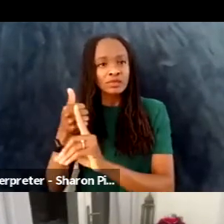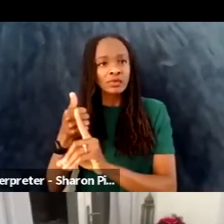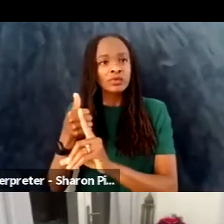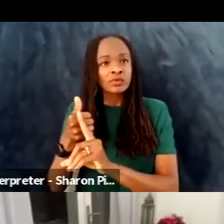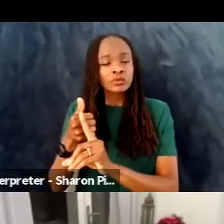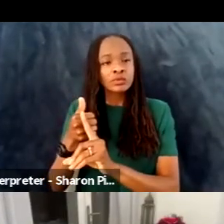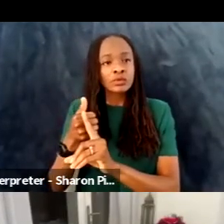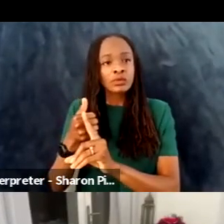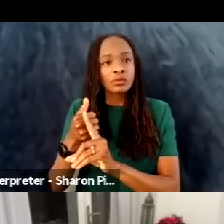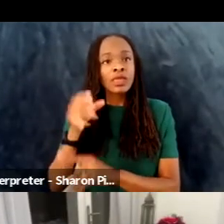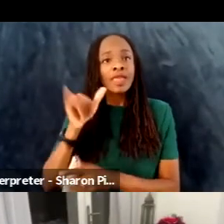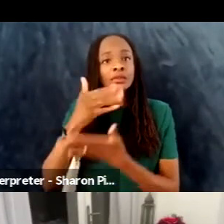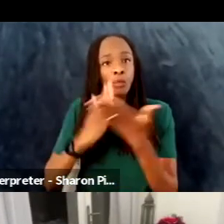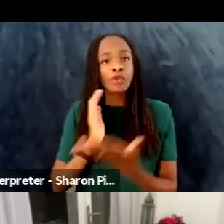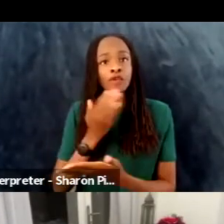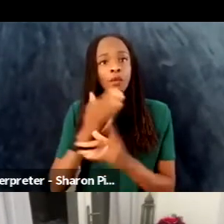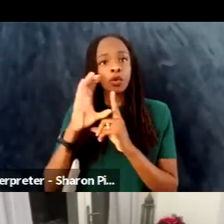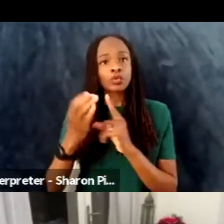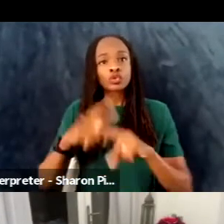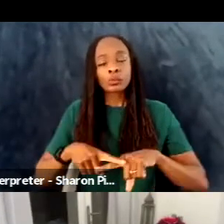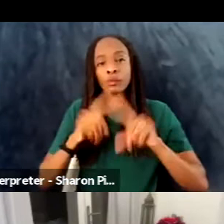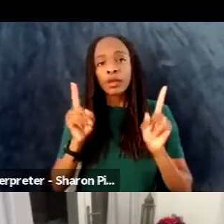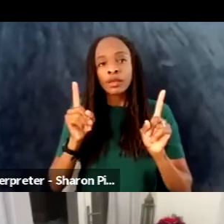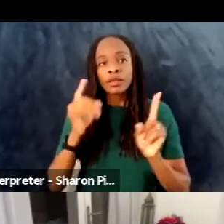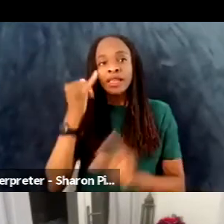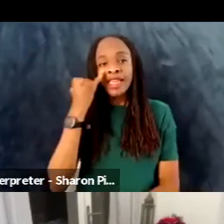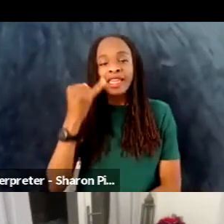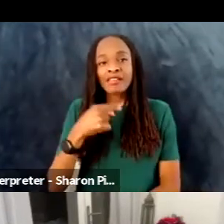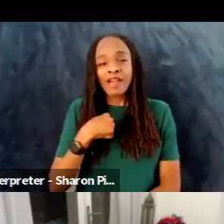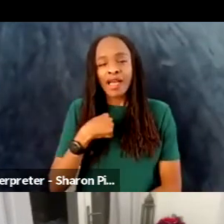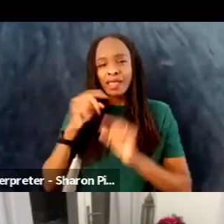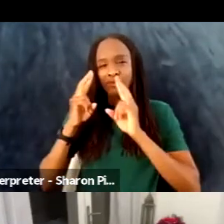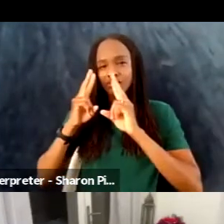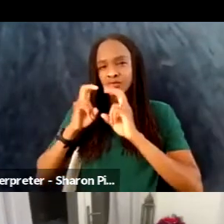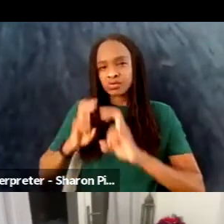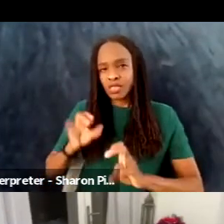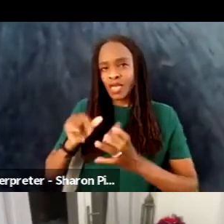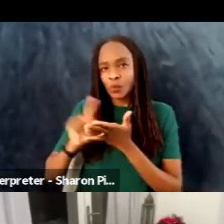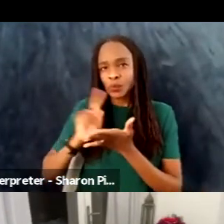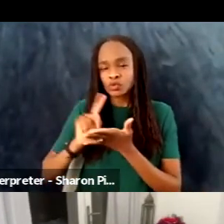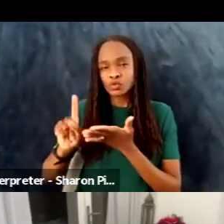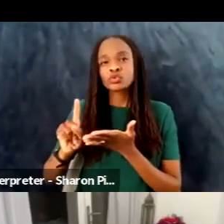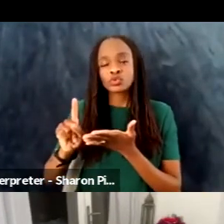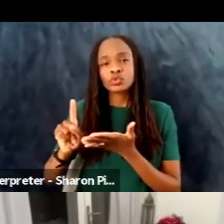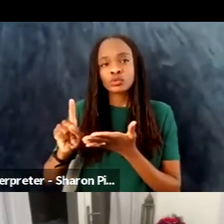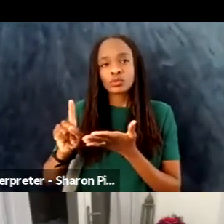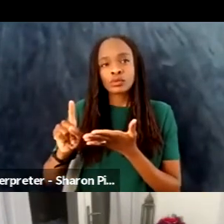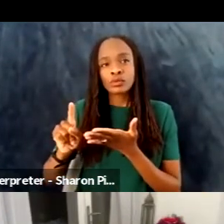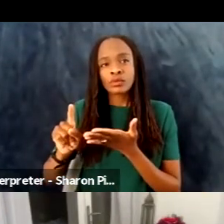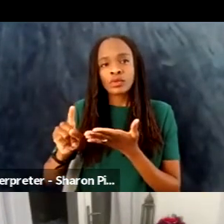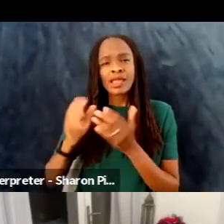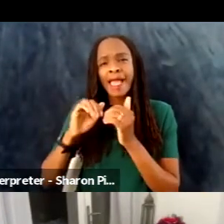part of our culture. But if I was to analyze that research and say, how were they